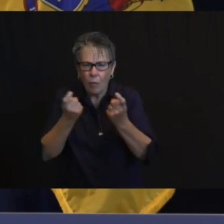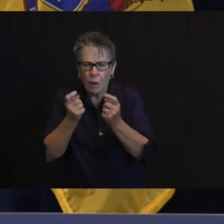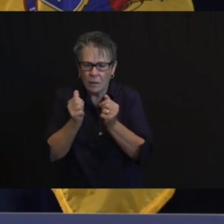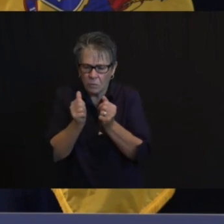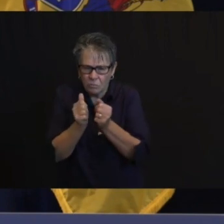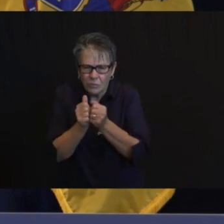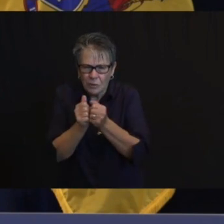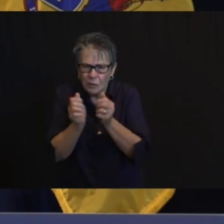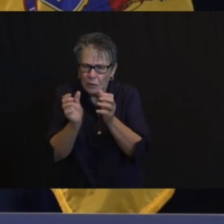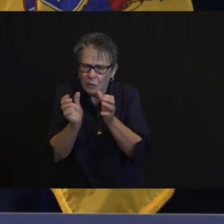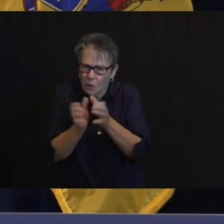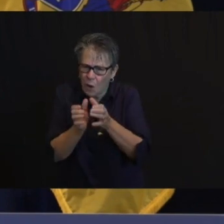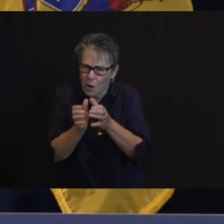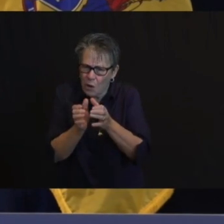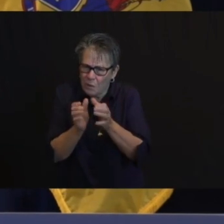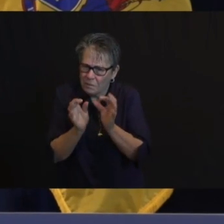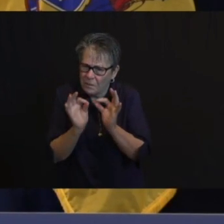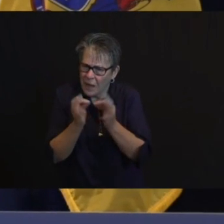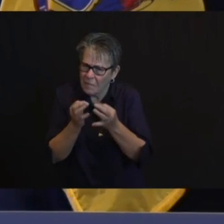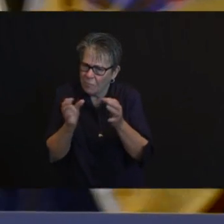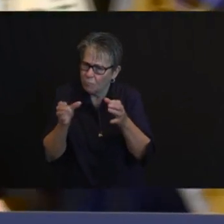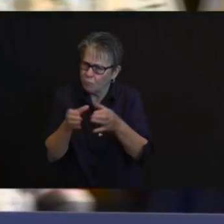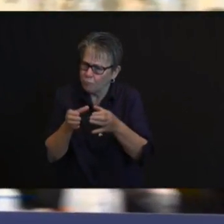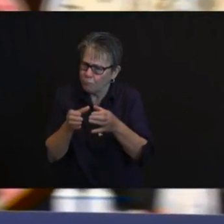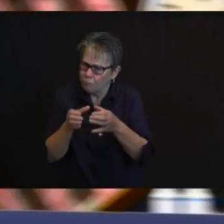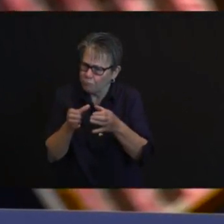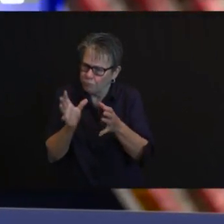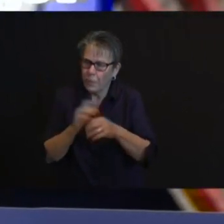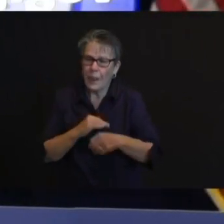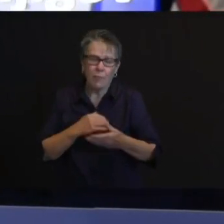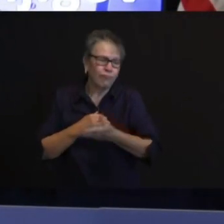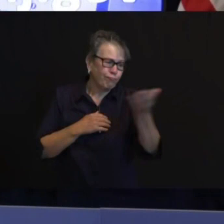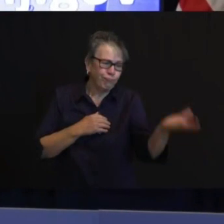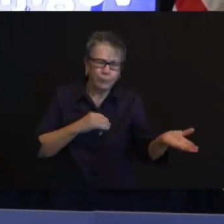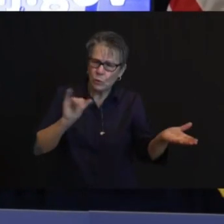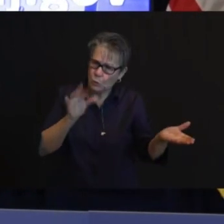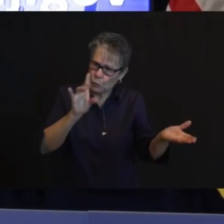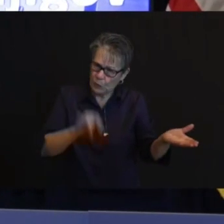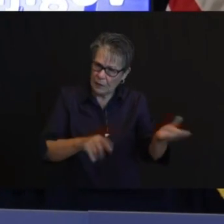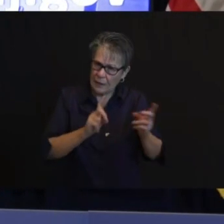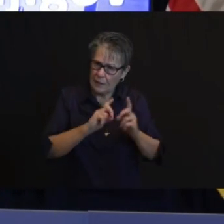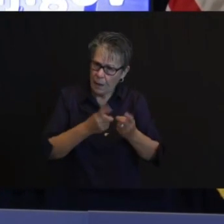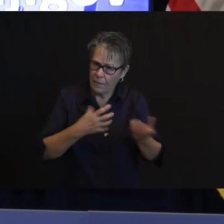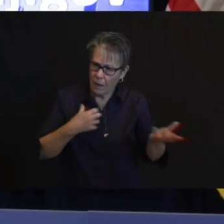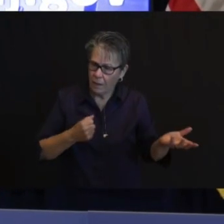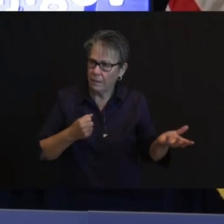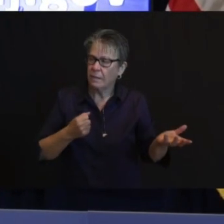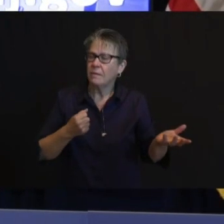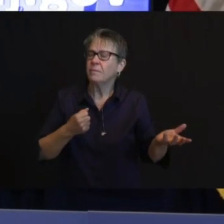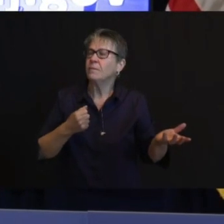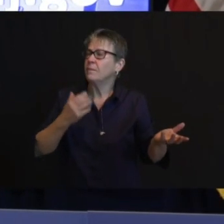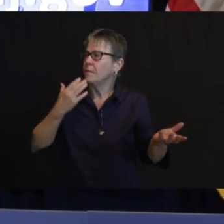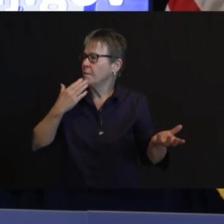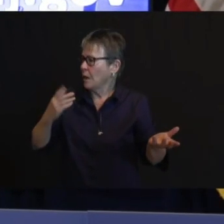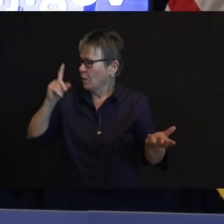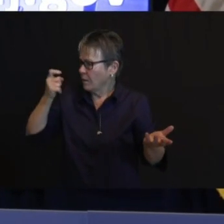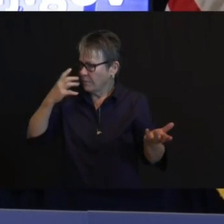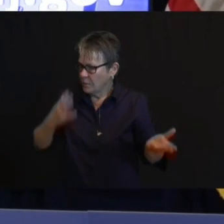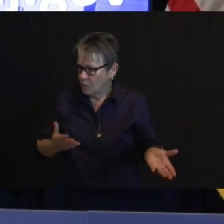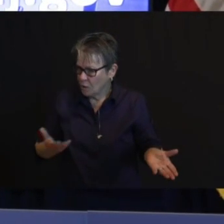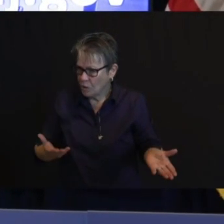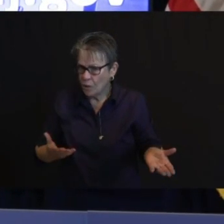of the Department of Health, Judy Persichilli. Thank you, Governor, and good afternoon. Well, the promise of a vaccine in the near